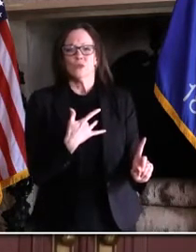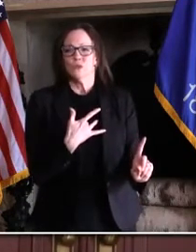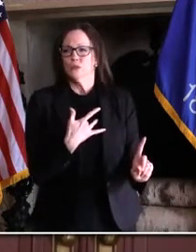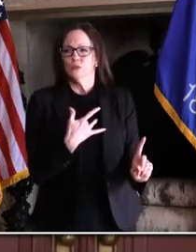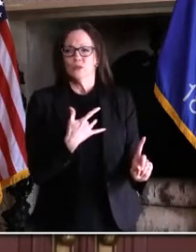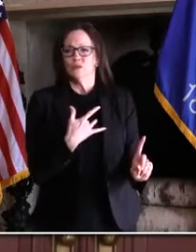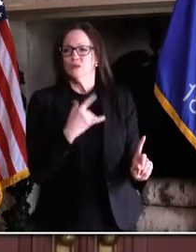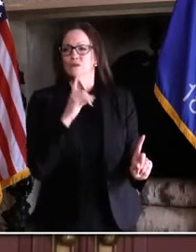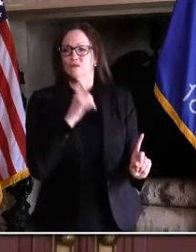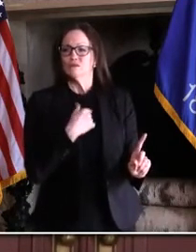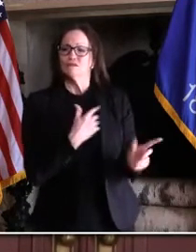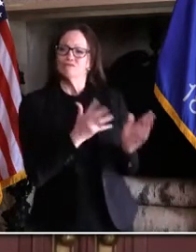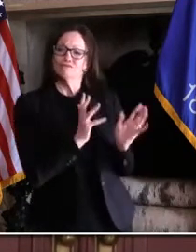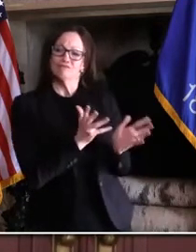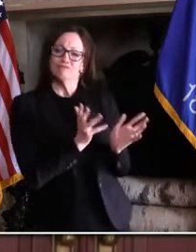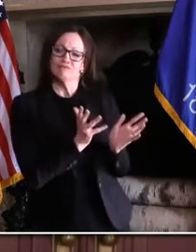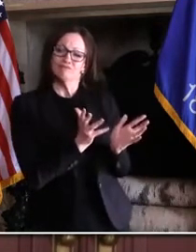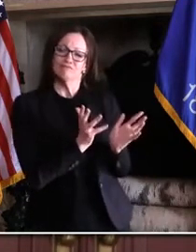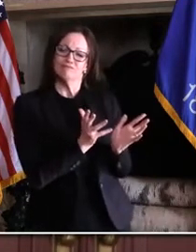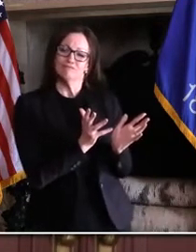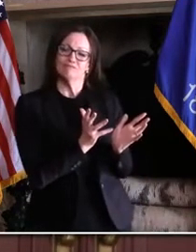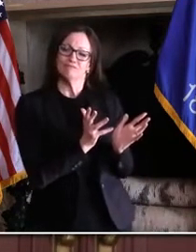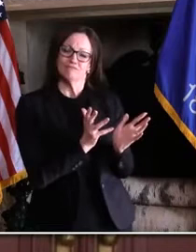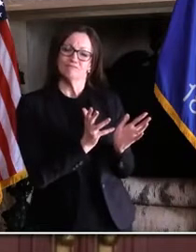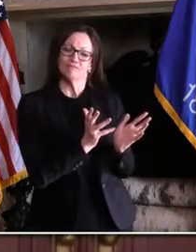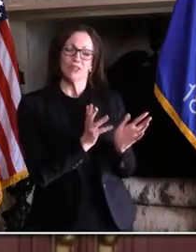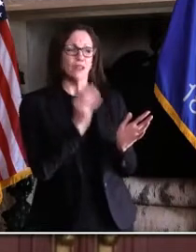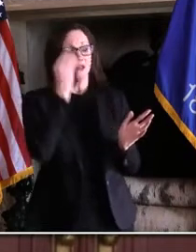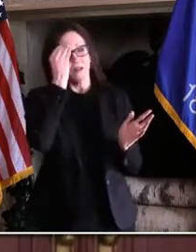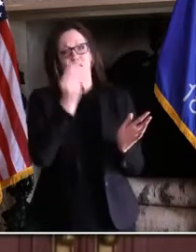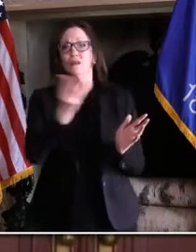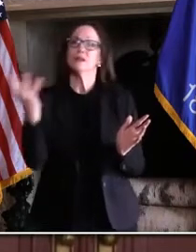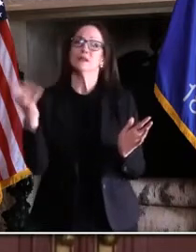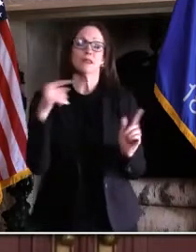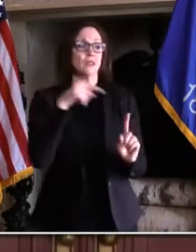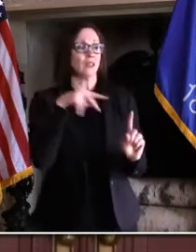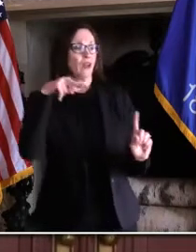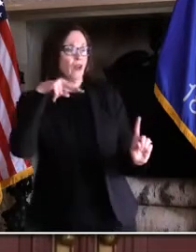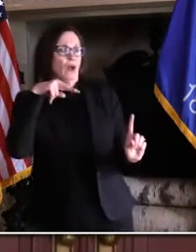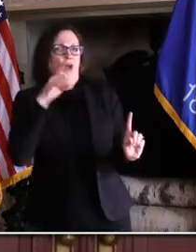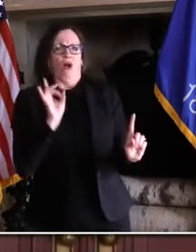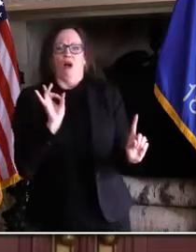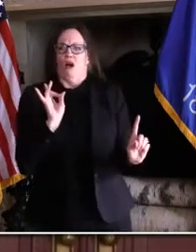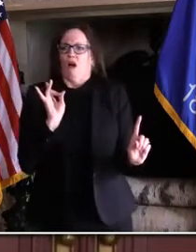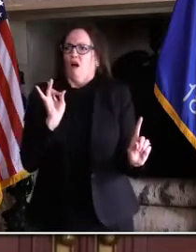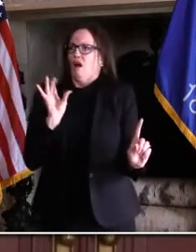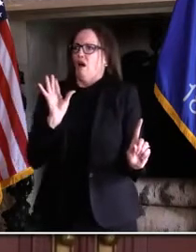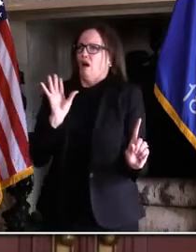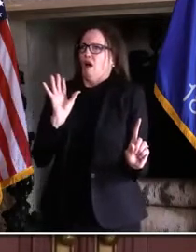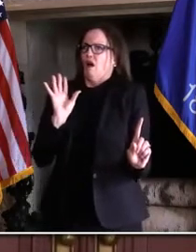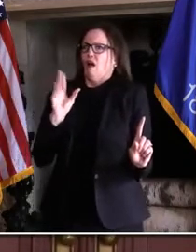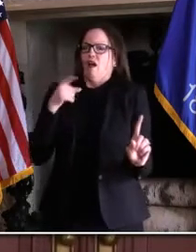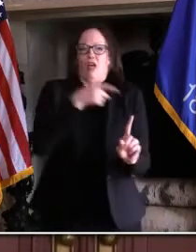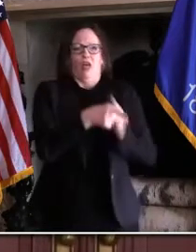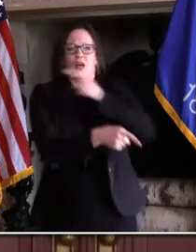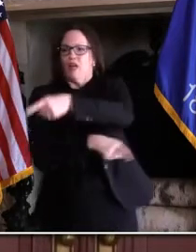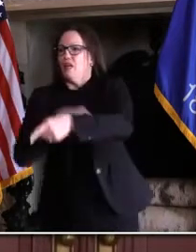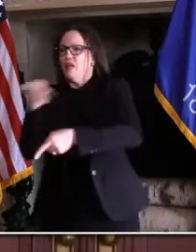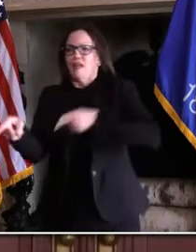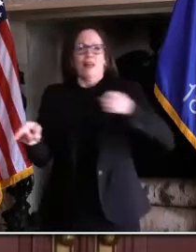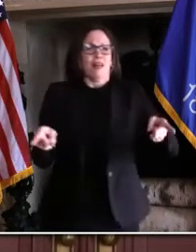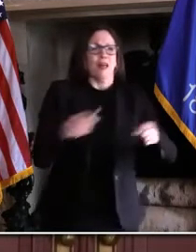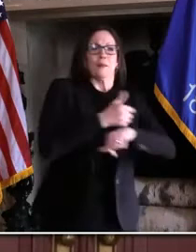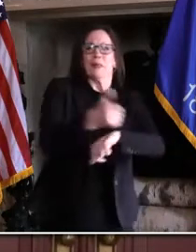rather educate yourself and your family. Please do not blame or shun, rather be supportive and